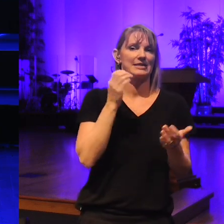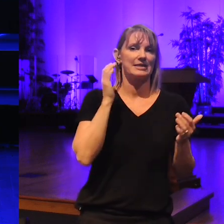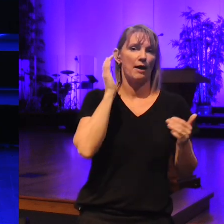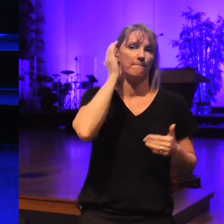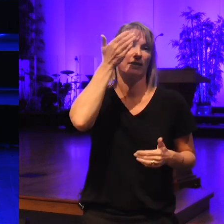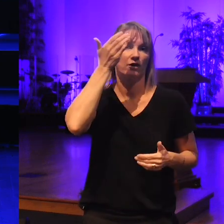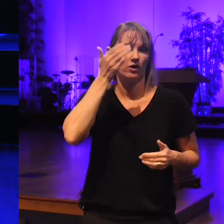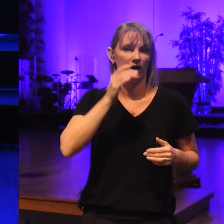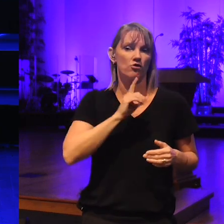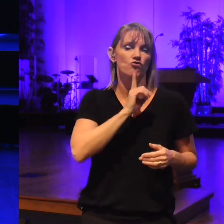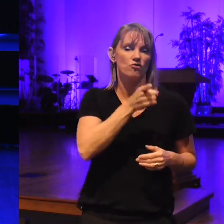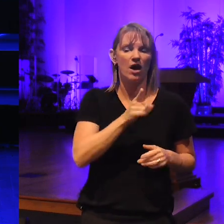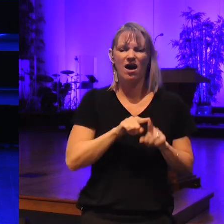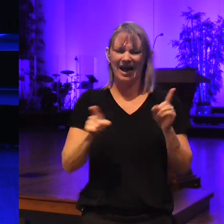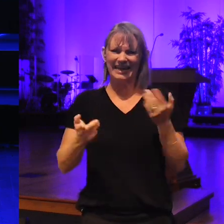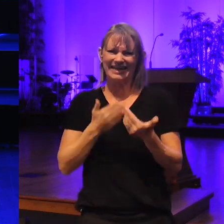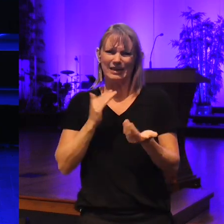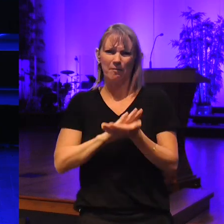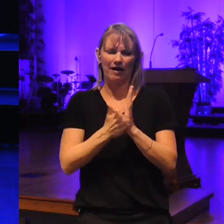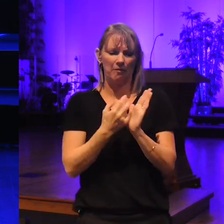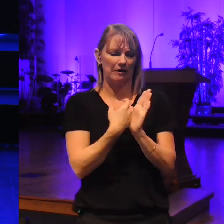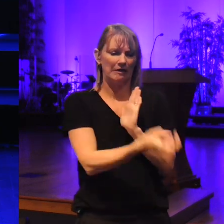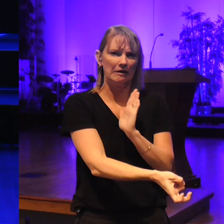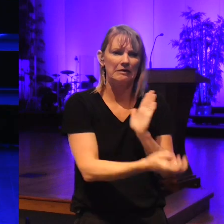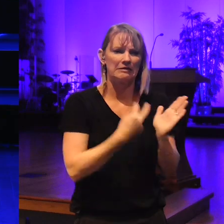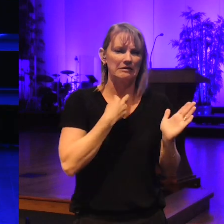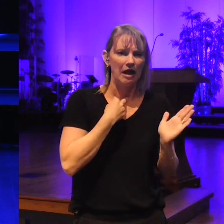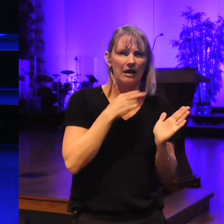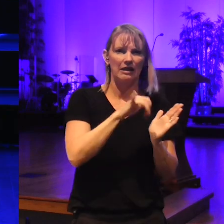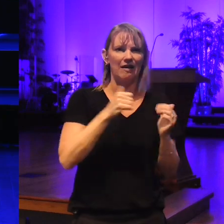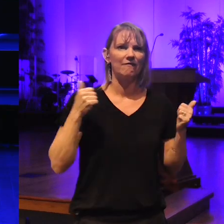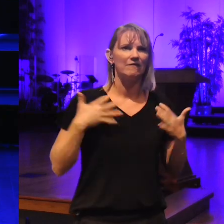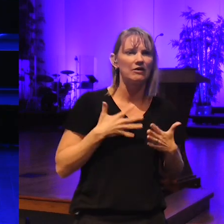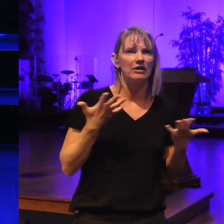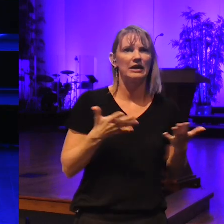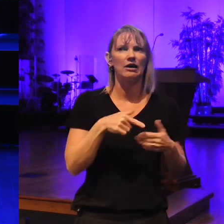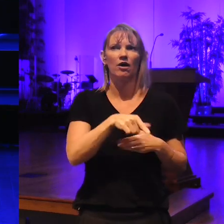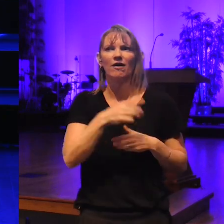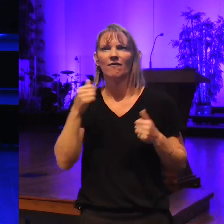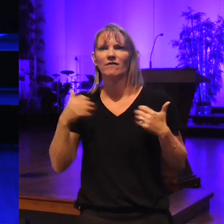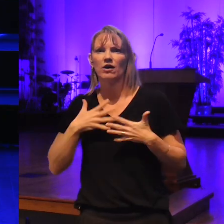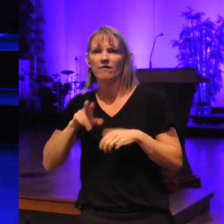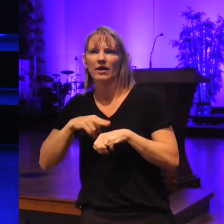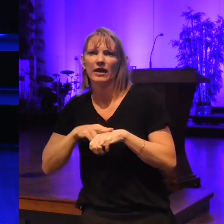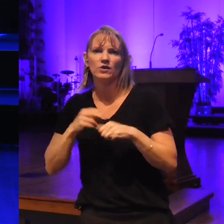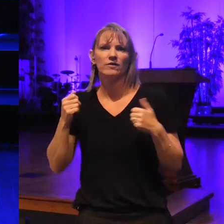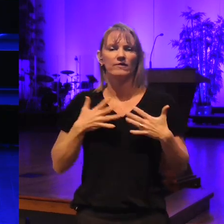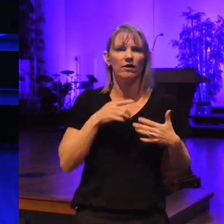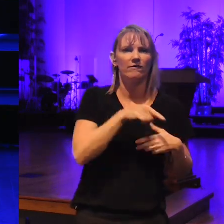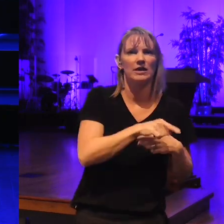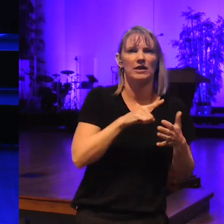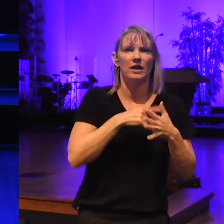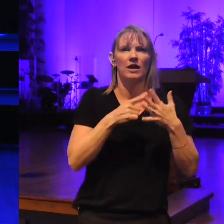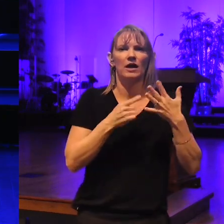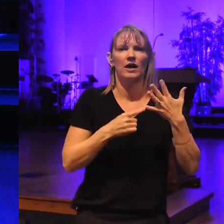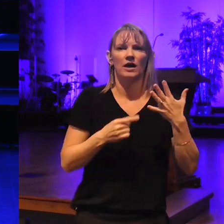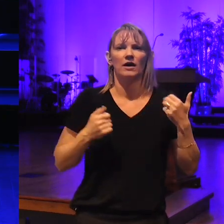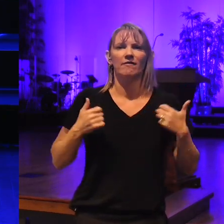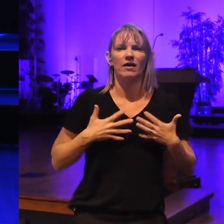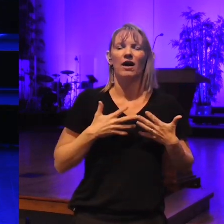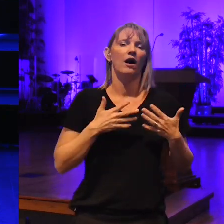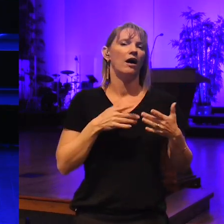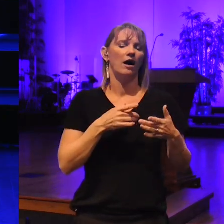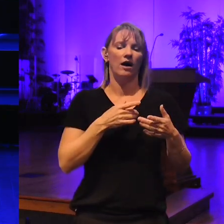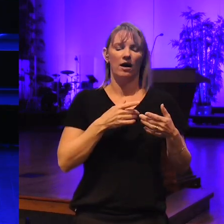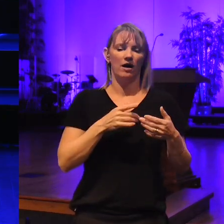caught up in the fear. The fear of the world, the fear of the nation, the fear here, the fear there. Be able to set